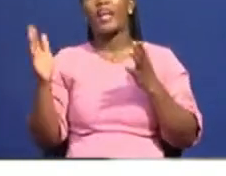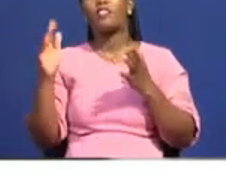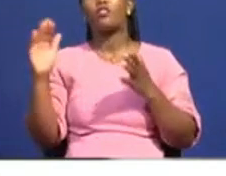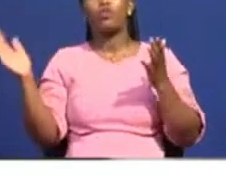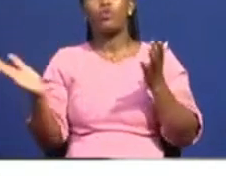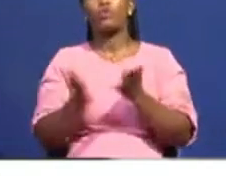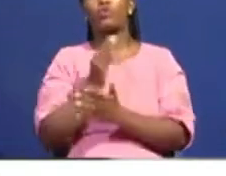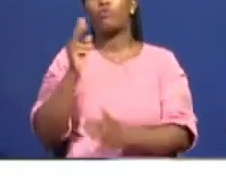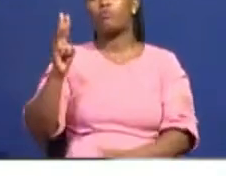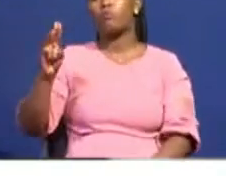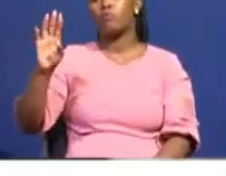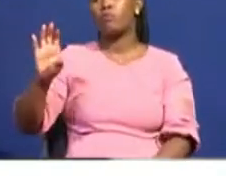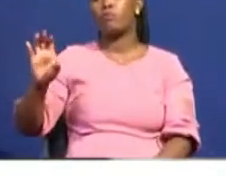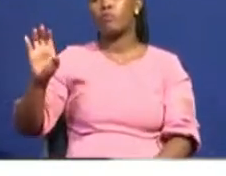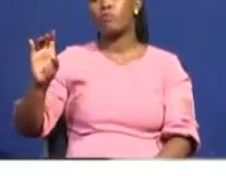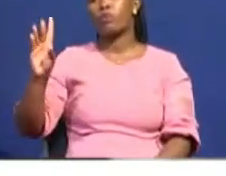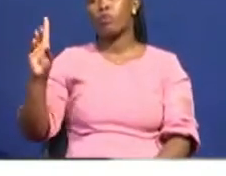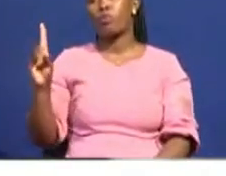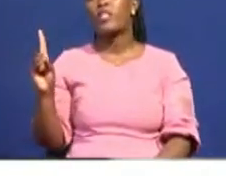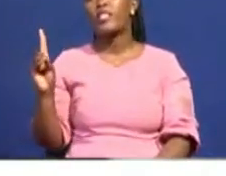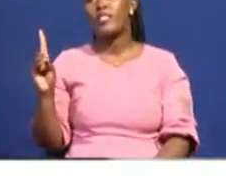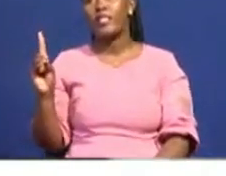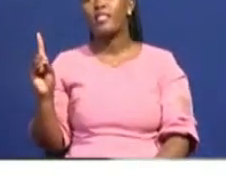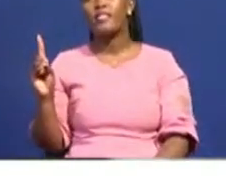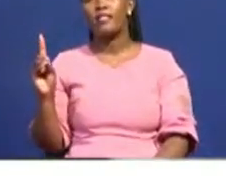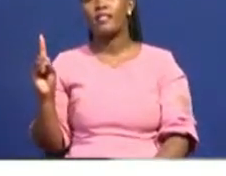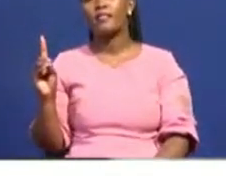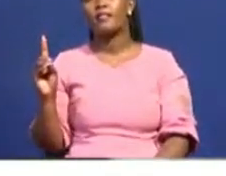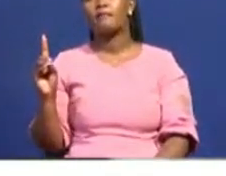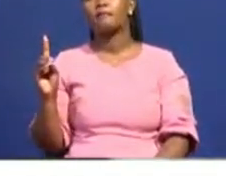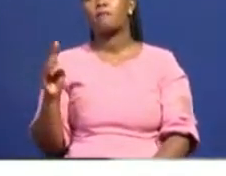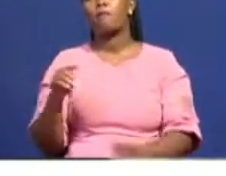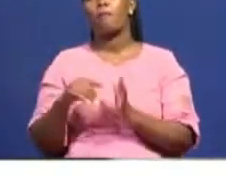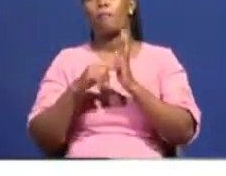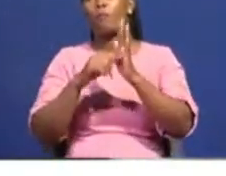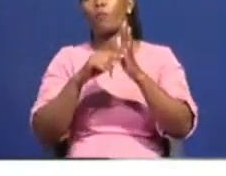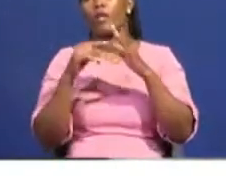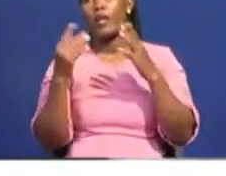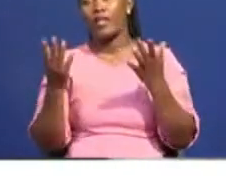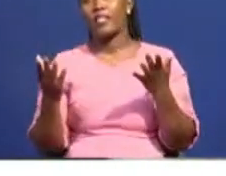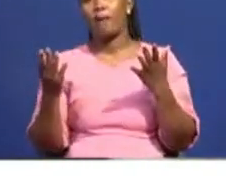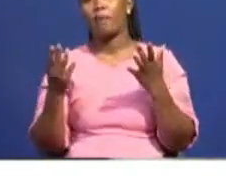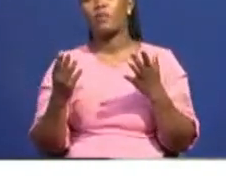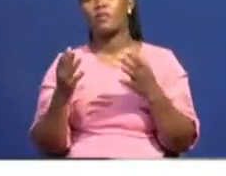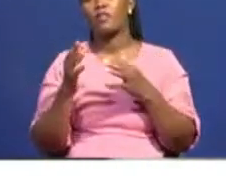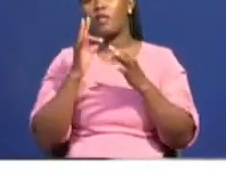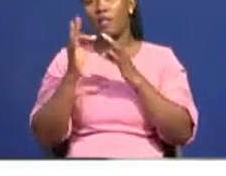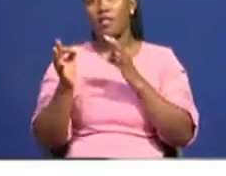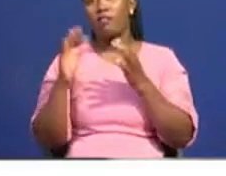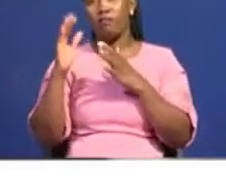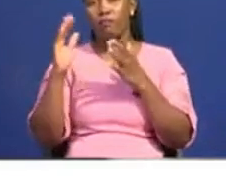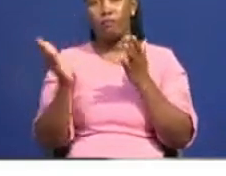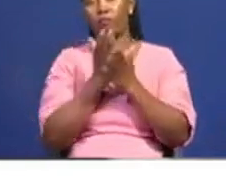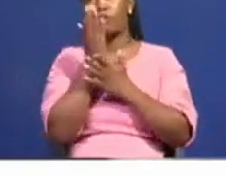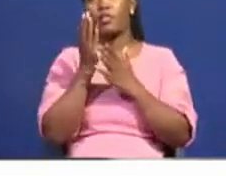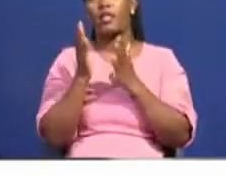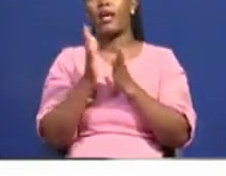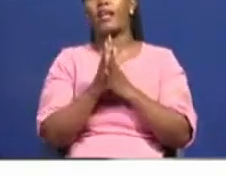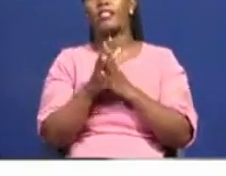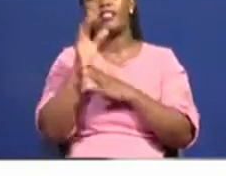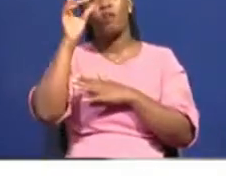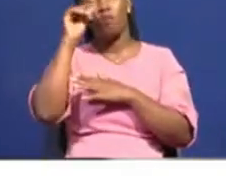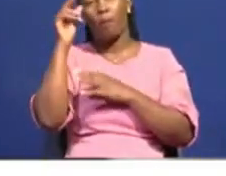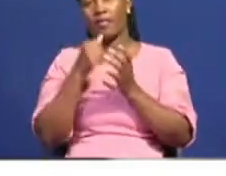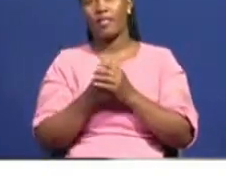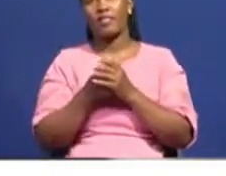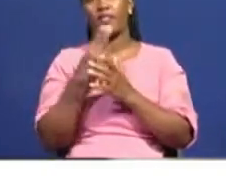Ipomia. It is, if you're driving or going to Mombasa by SGR, both sides of the